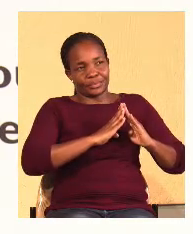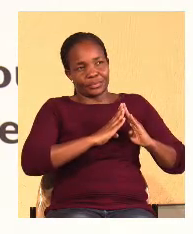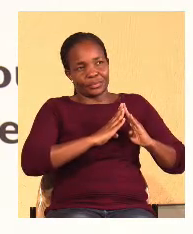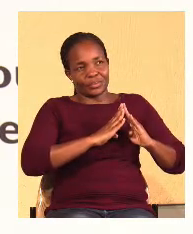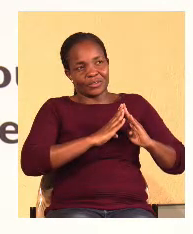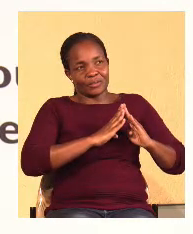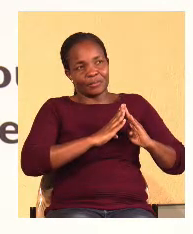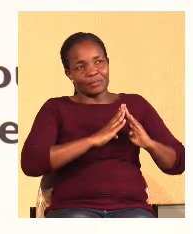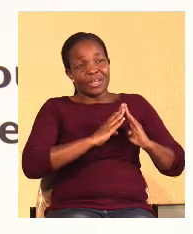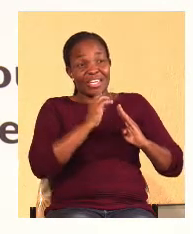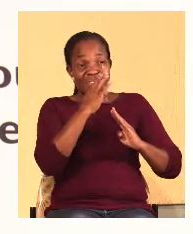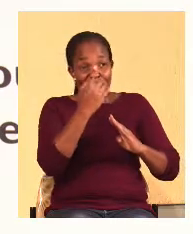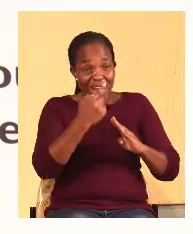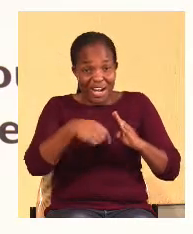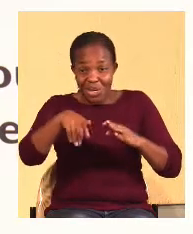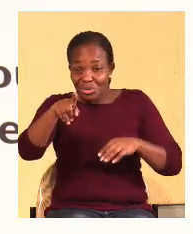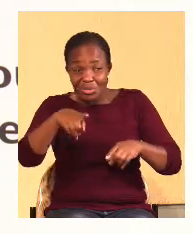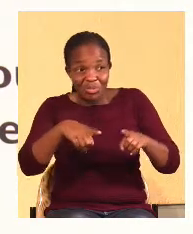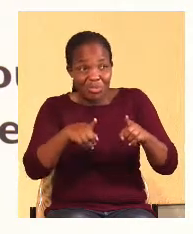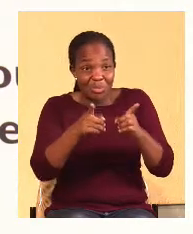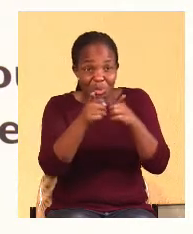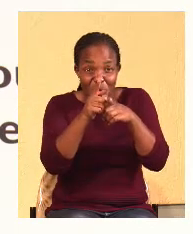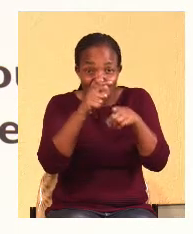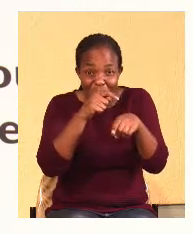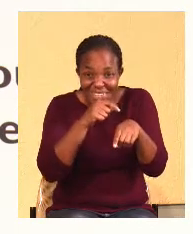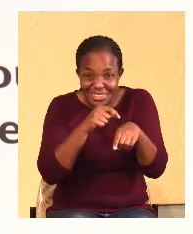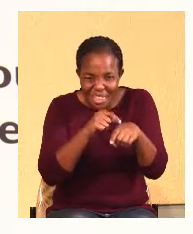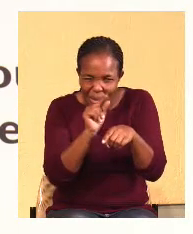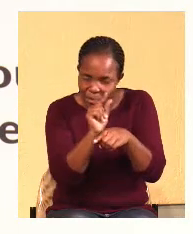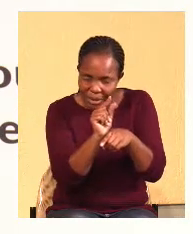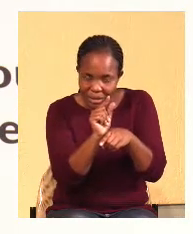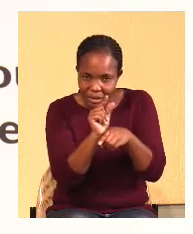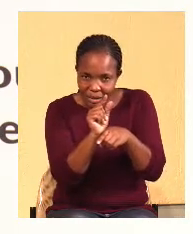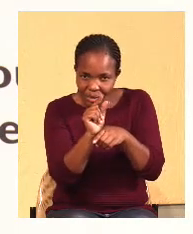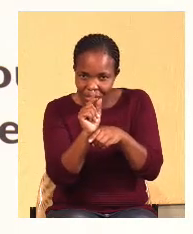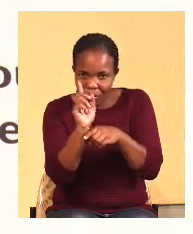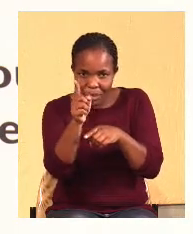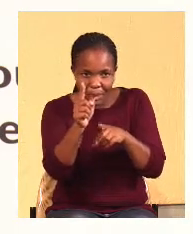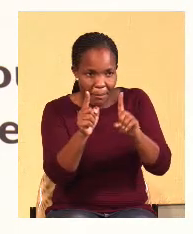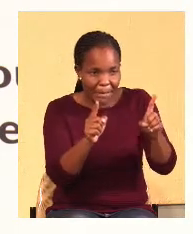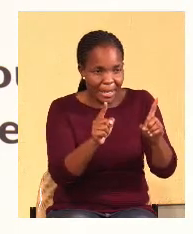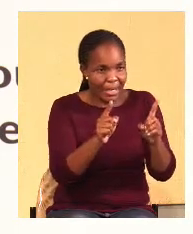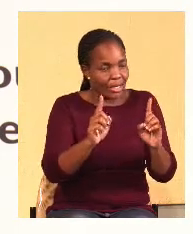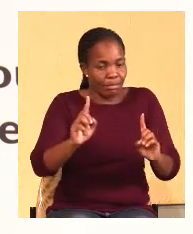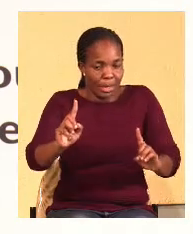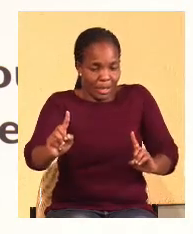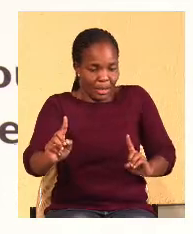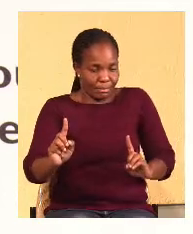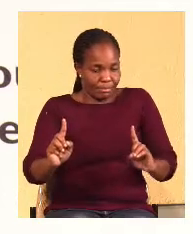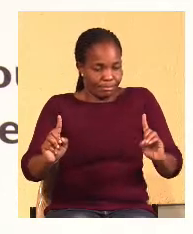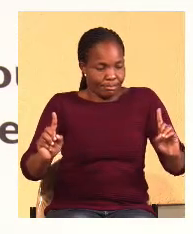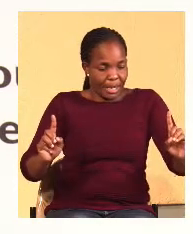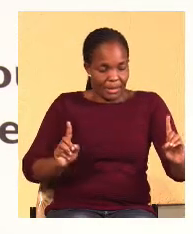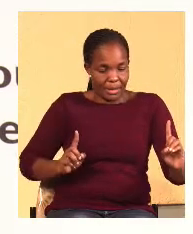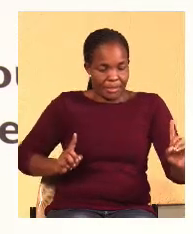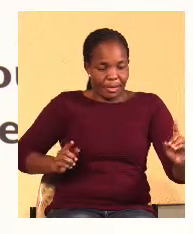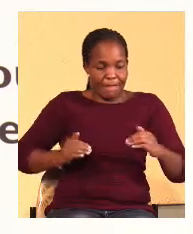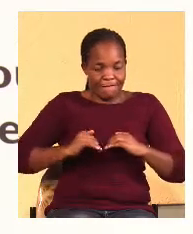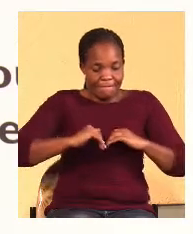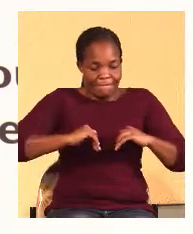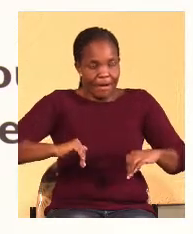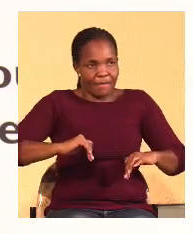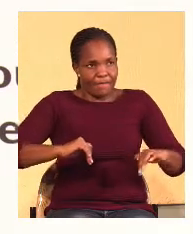in the public space for those limited times, please practice social distancing and